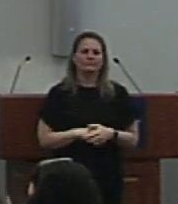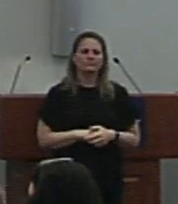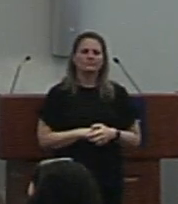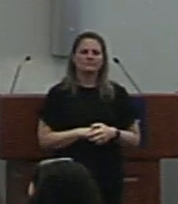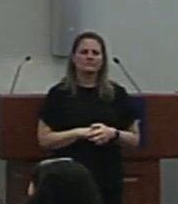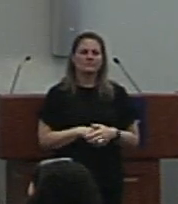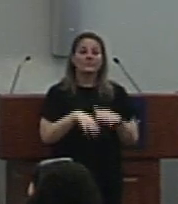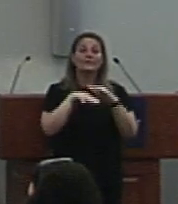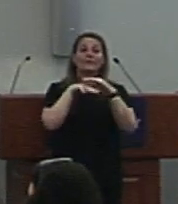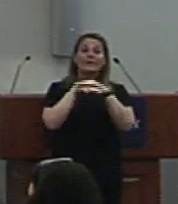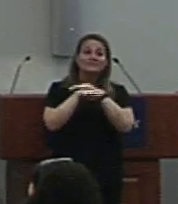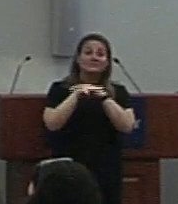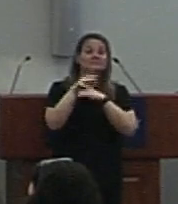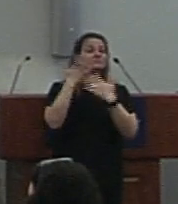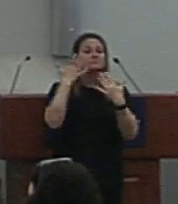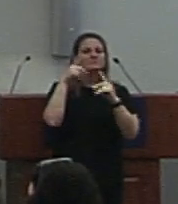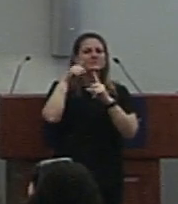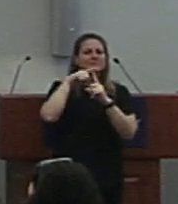me, as well as